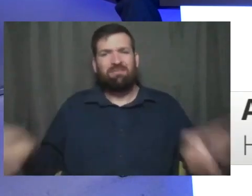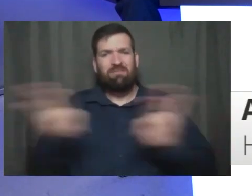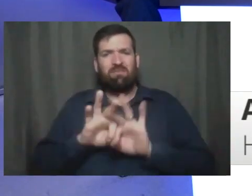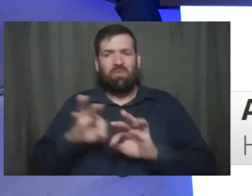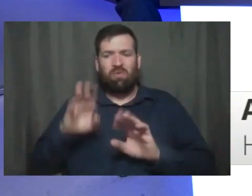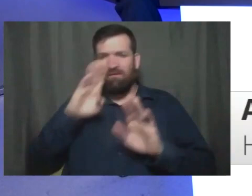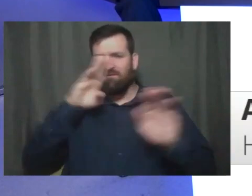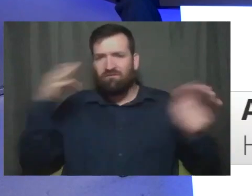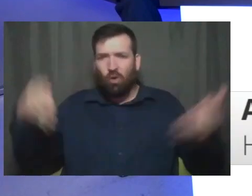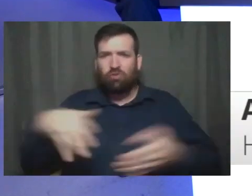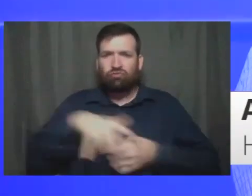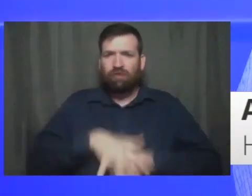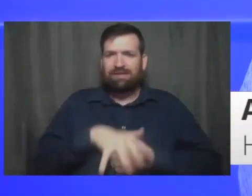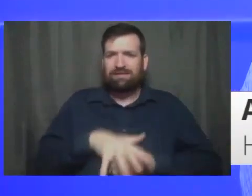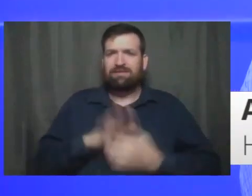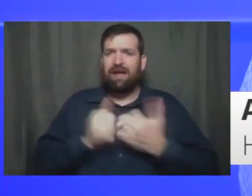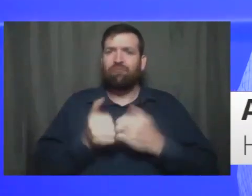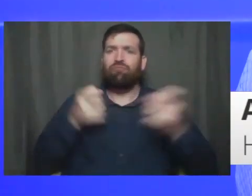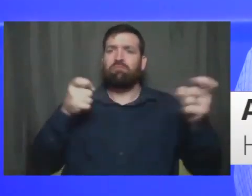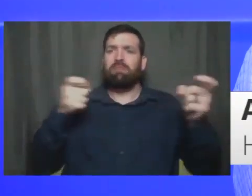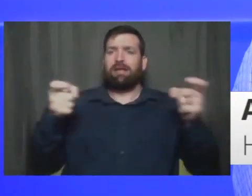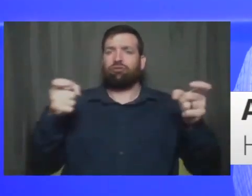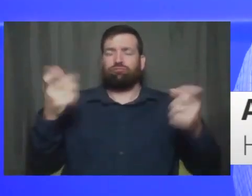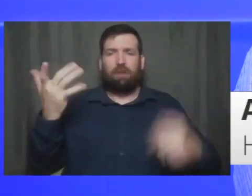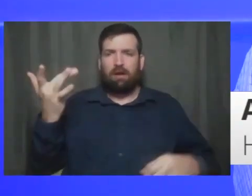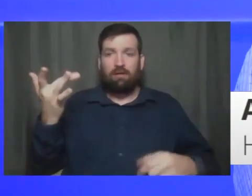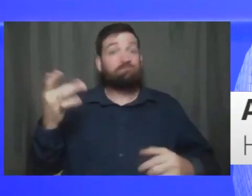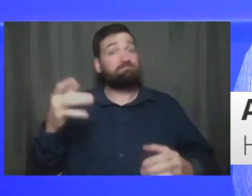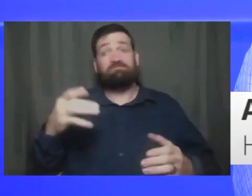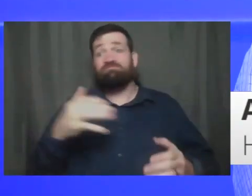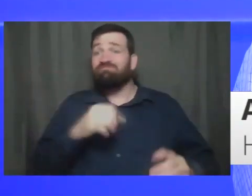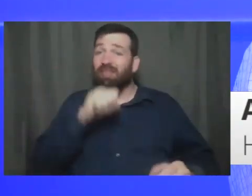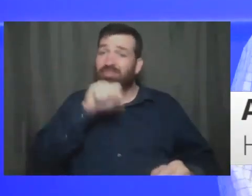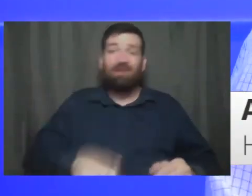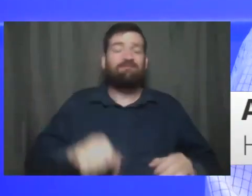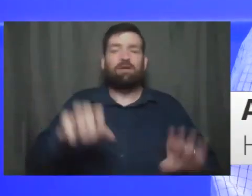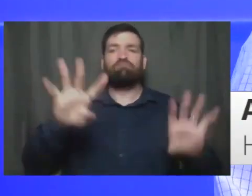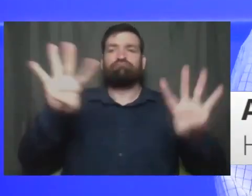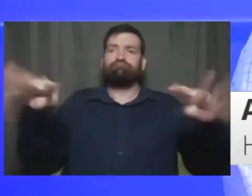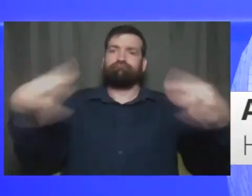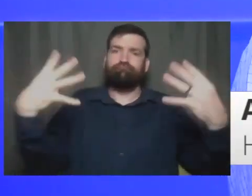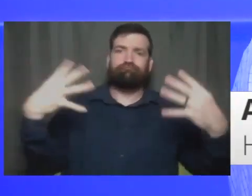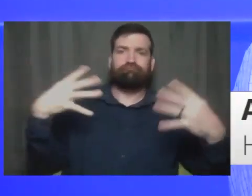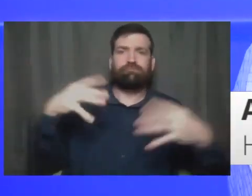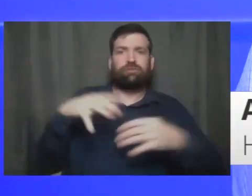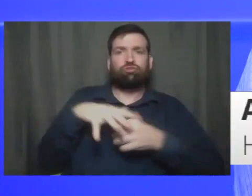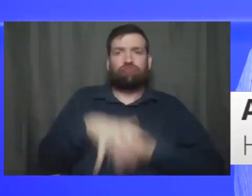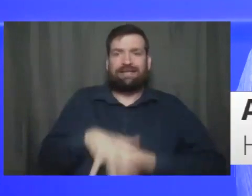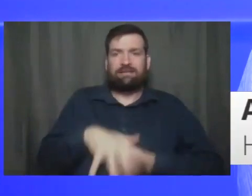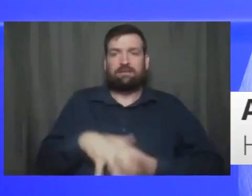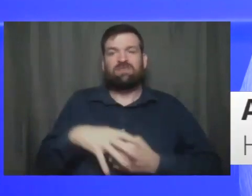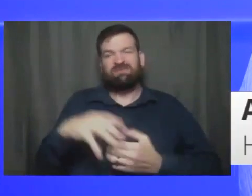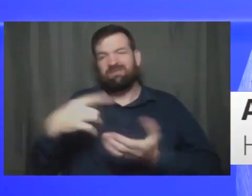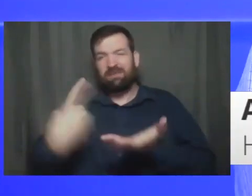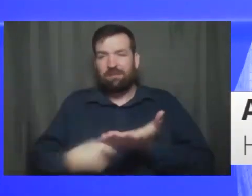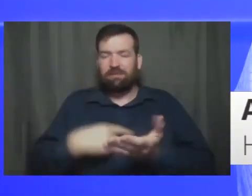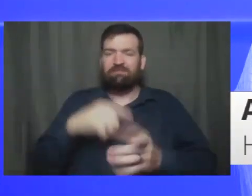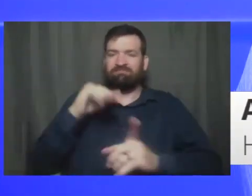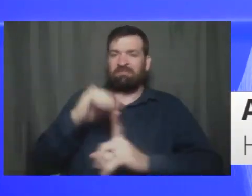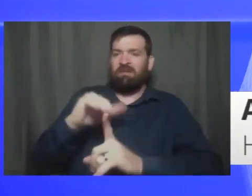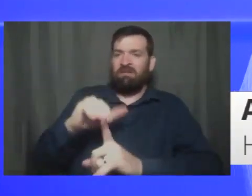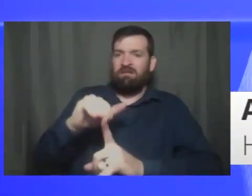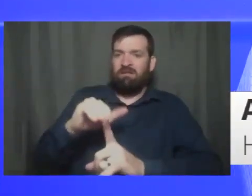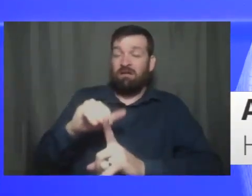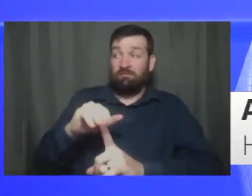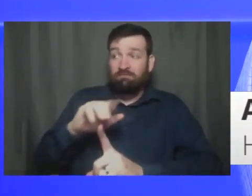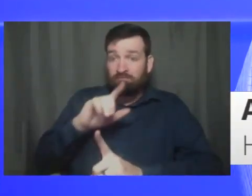manage it. Yeah. I love that it draws attention to stress. And sometimes we need that reminder to say, okay, wait, this is a real thing. There are